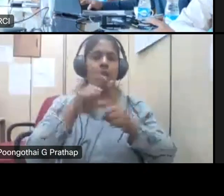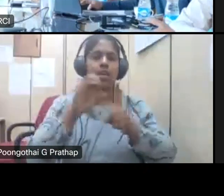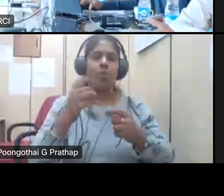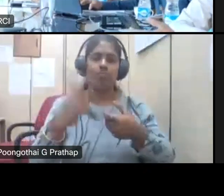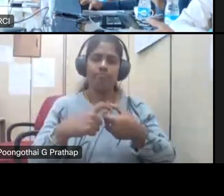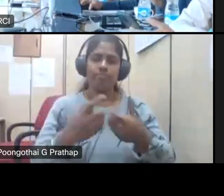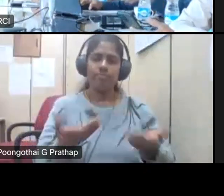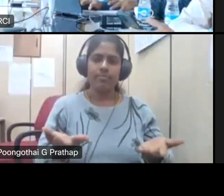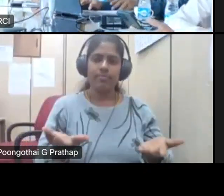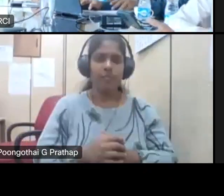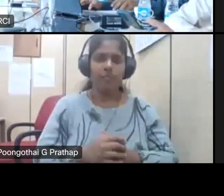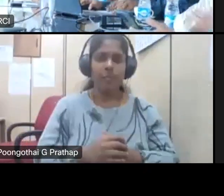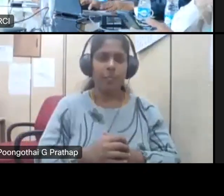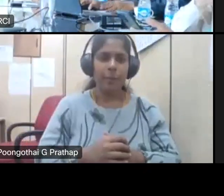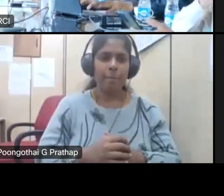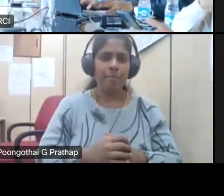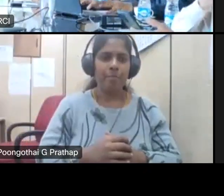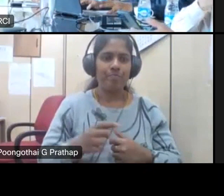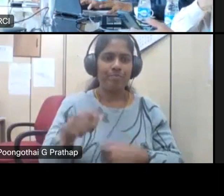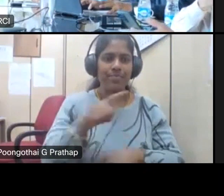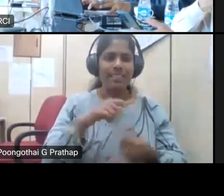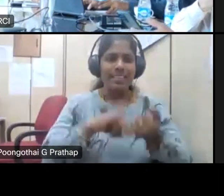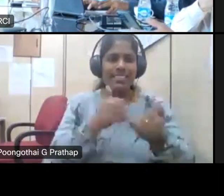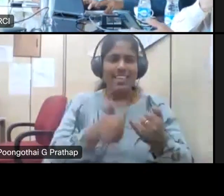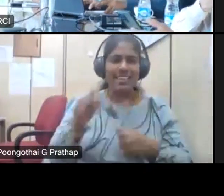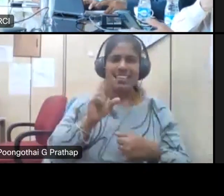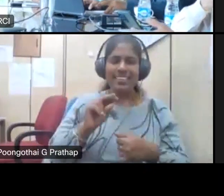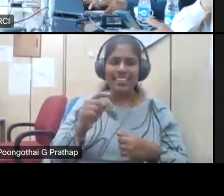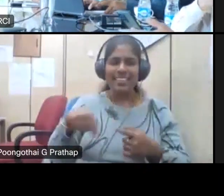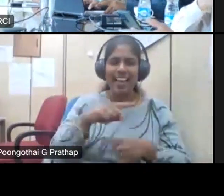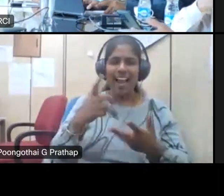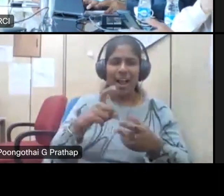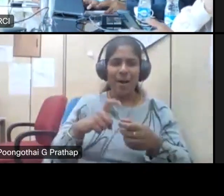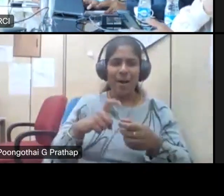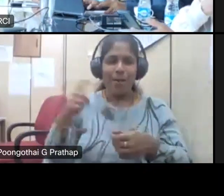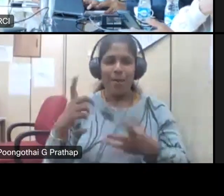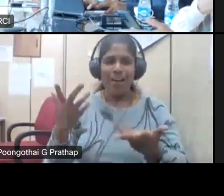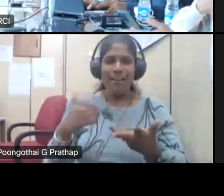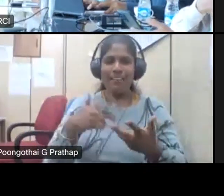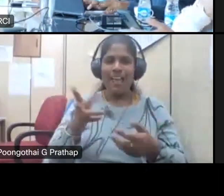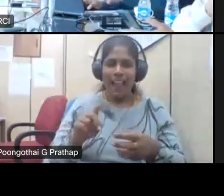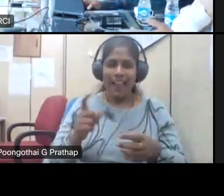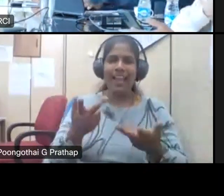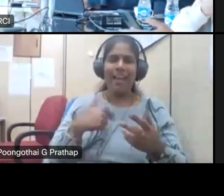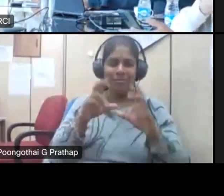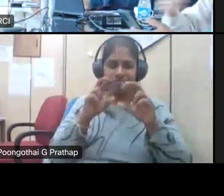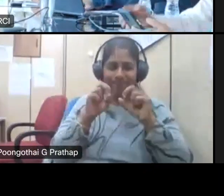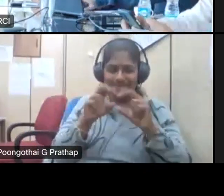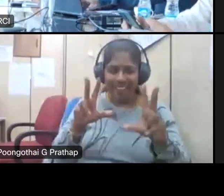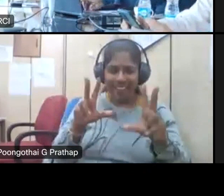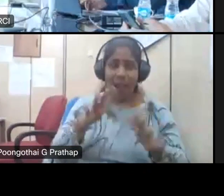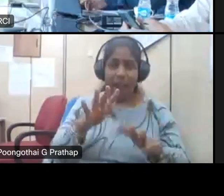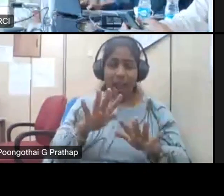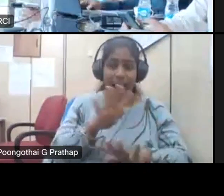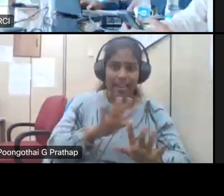So this is like a surprise. So those who had gone away from the screen, they have to be near the screen all the time. Otherwise, they miss